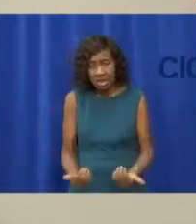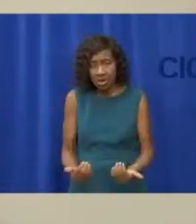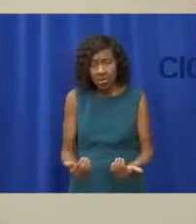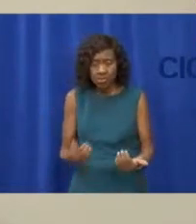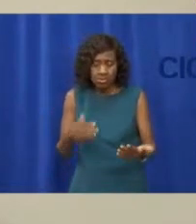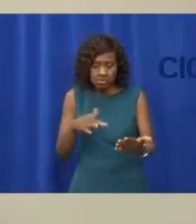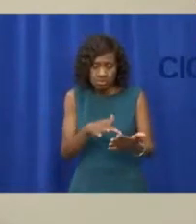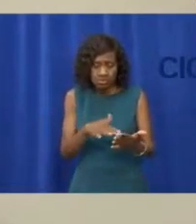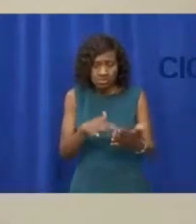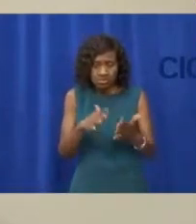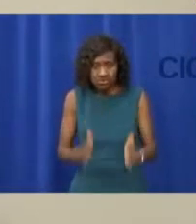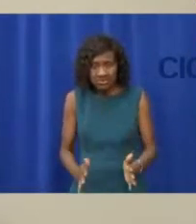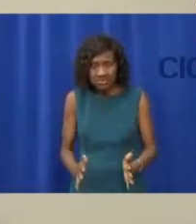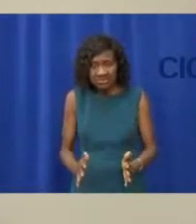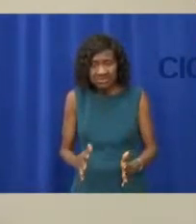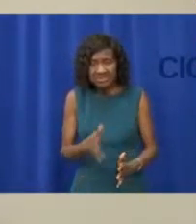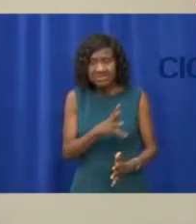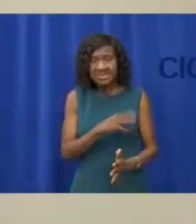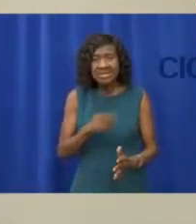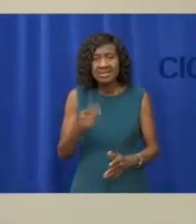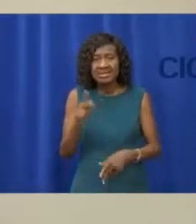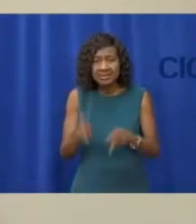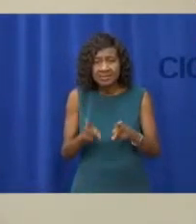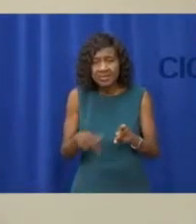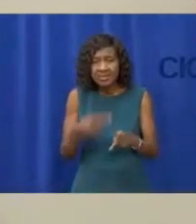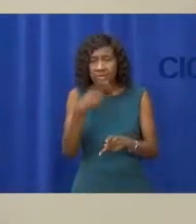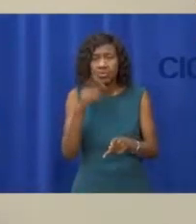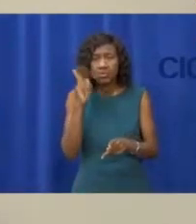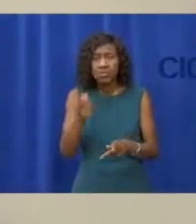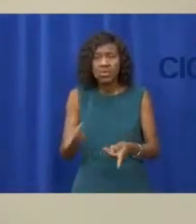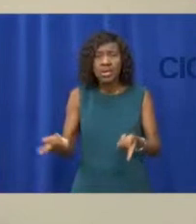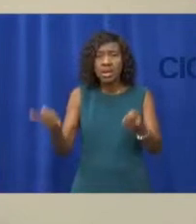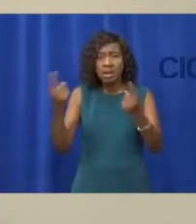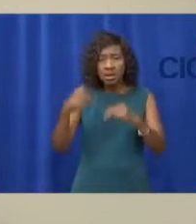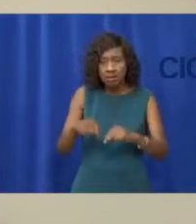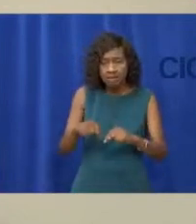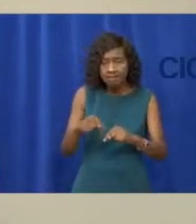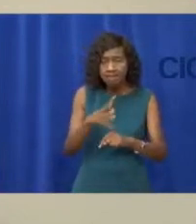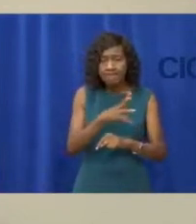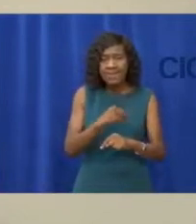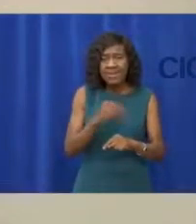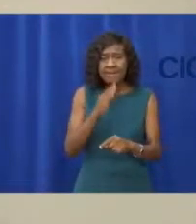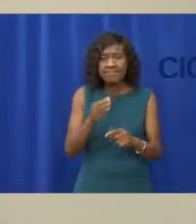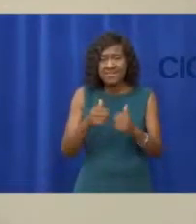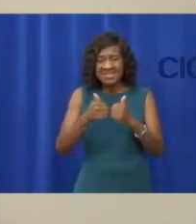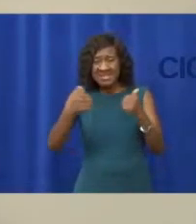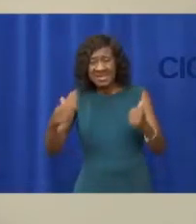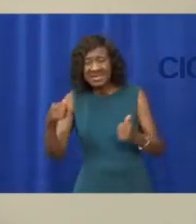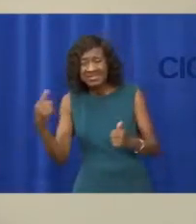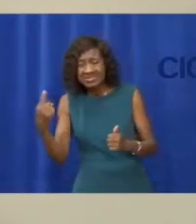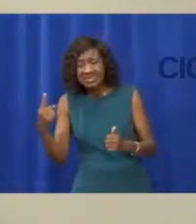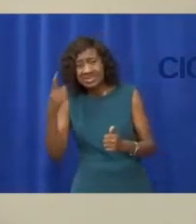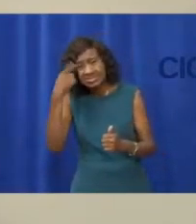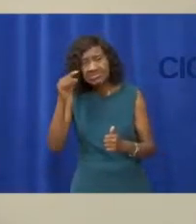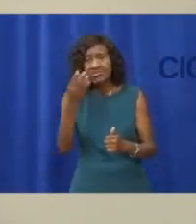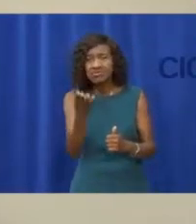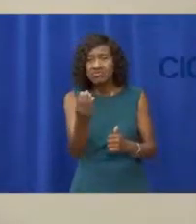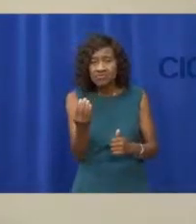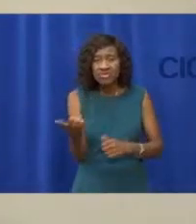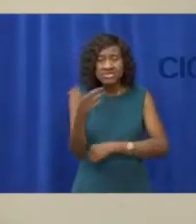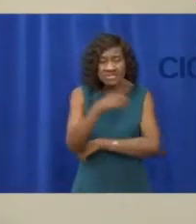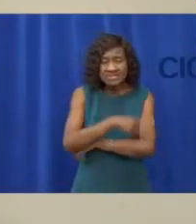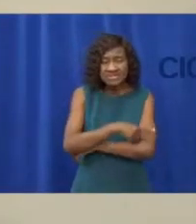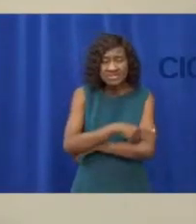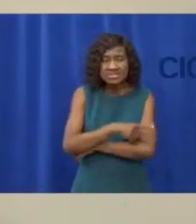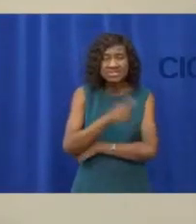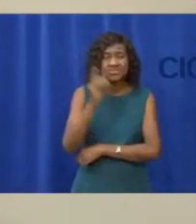and those who will come and will also be isolated for 14 days will pose a far less risk